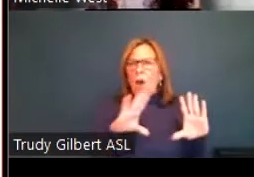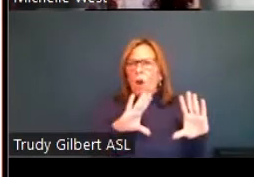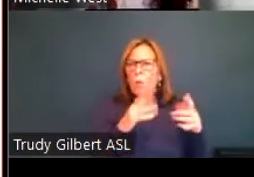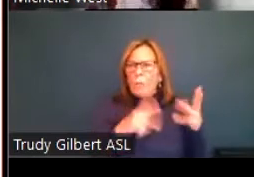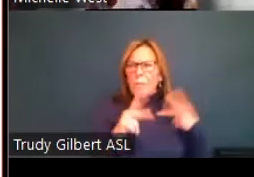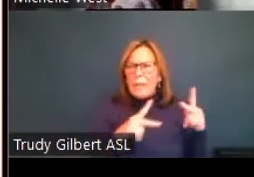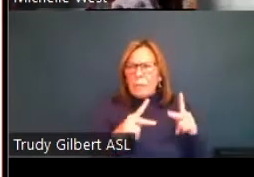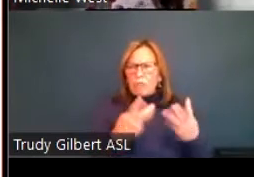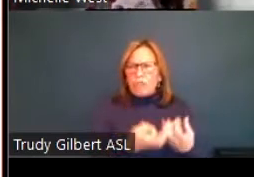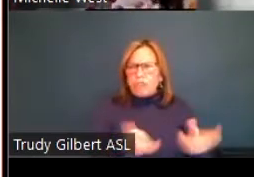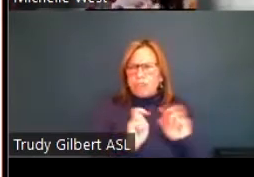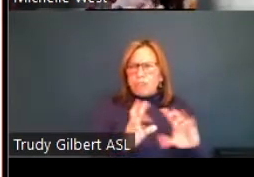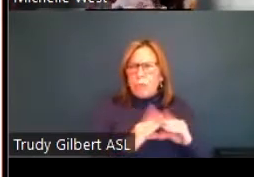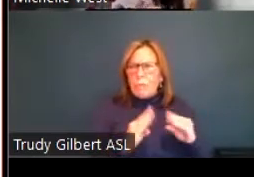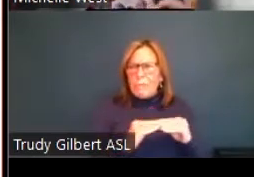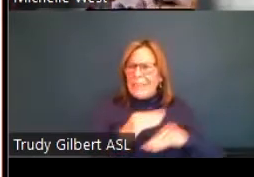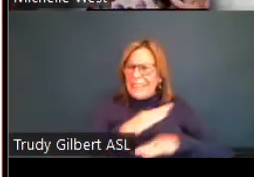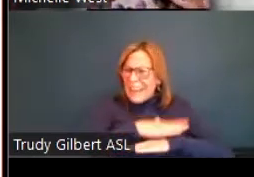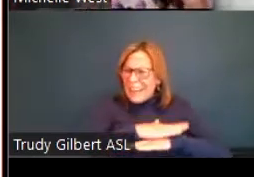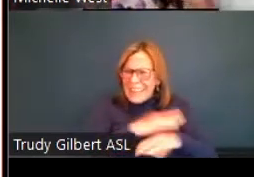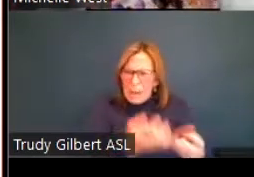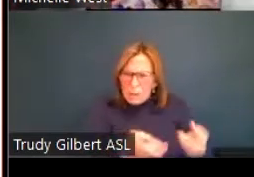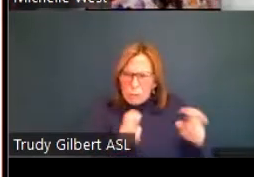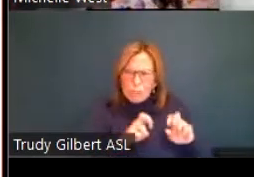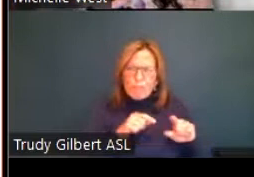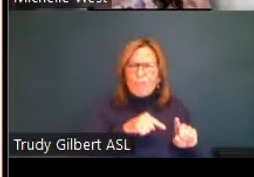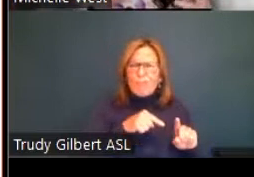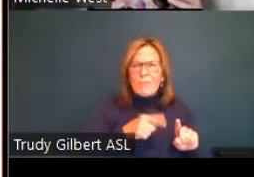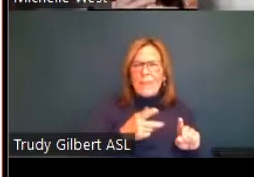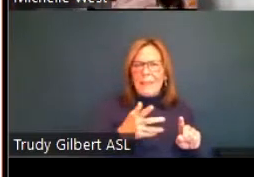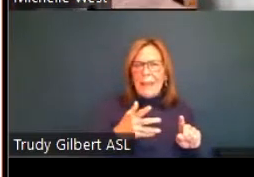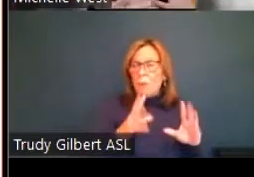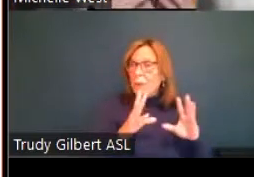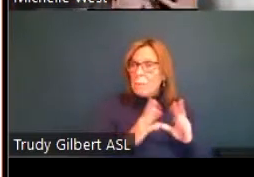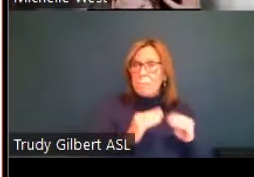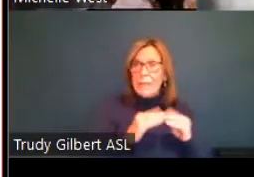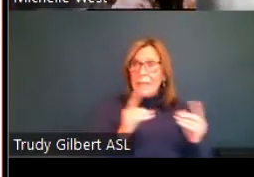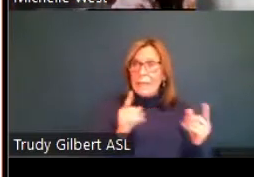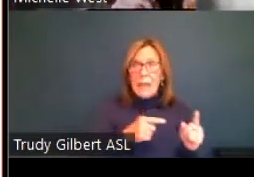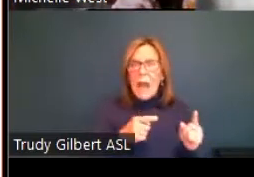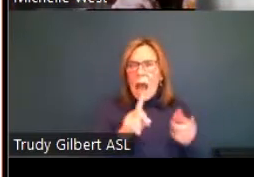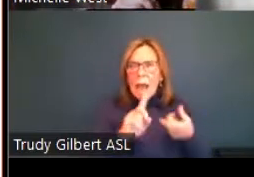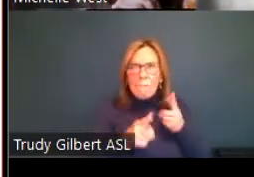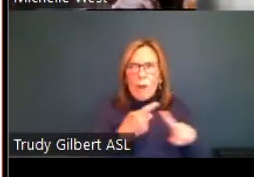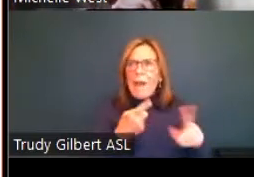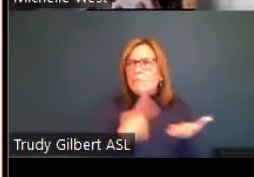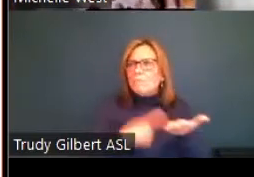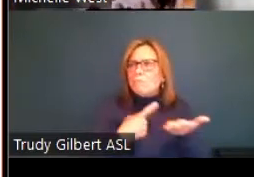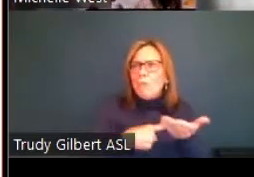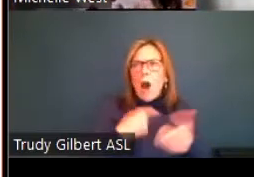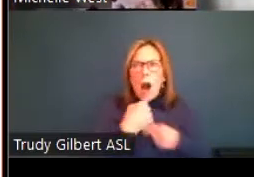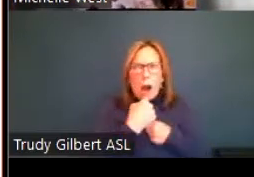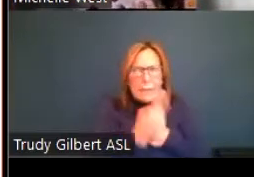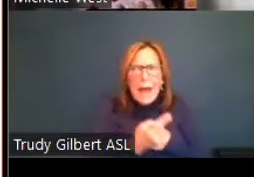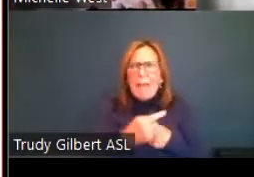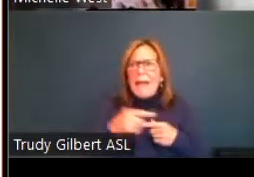at a table. That could be someone who's meeting with someone and they just have friends tell them about, you know, like there's